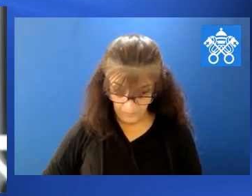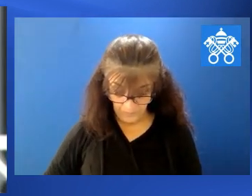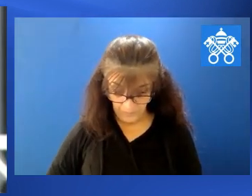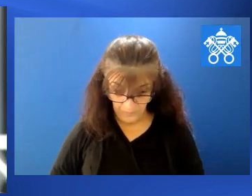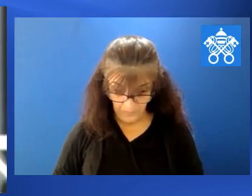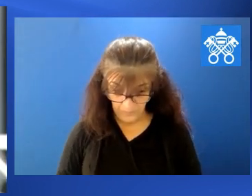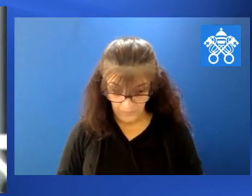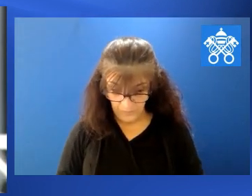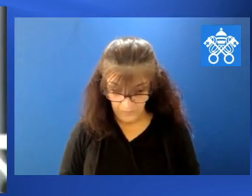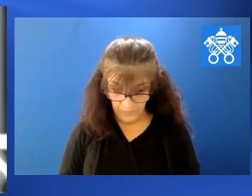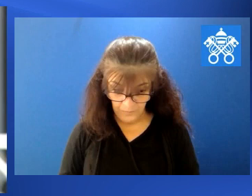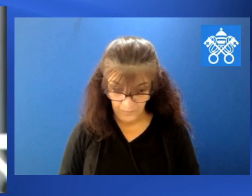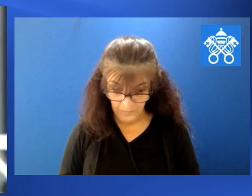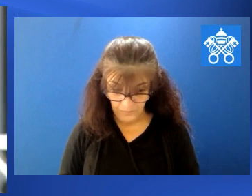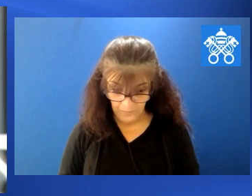periodo.